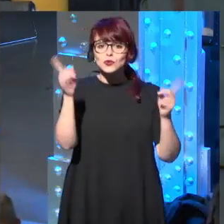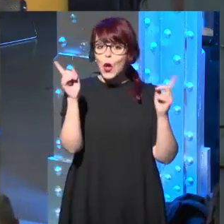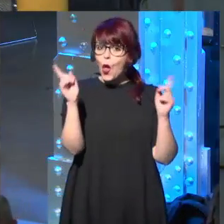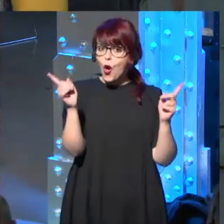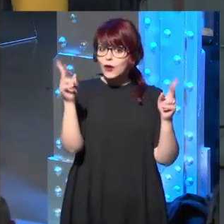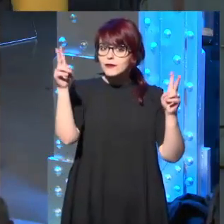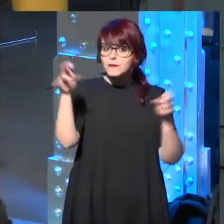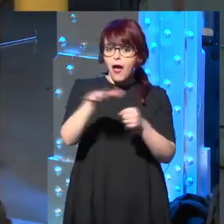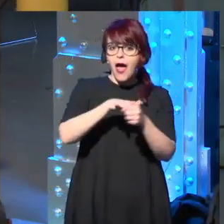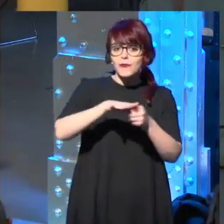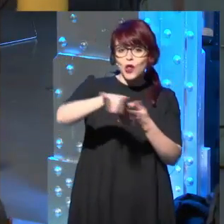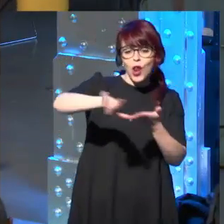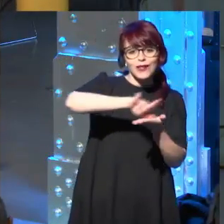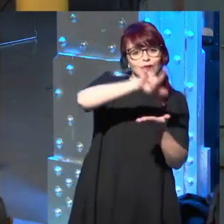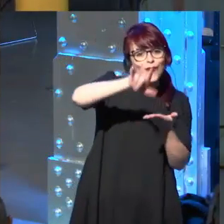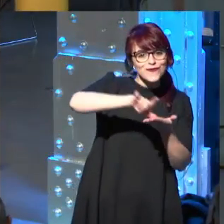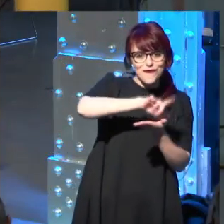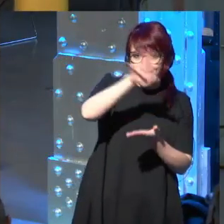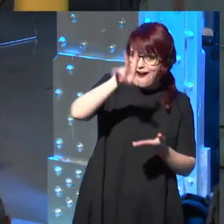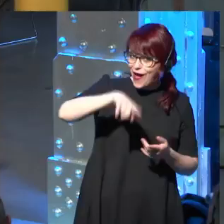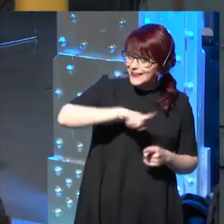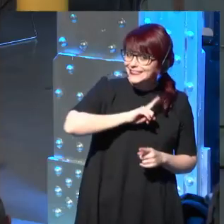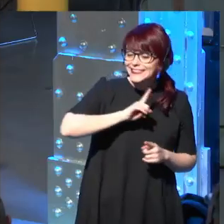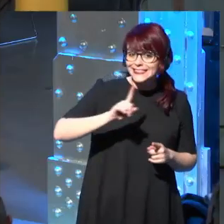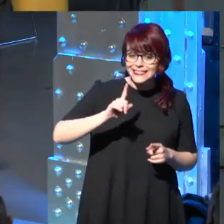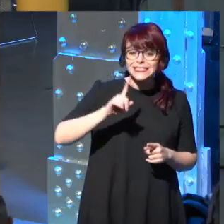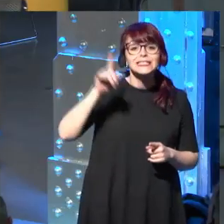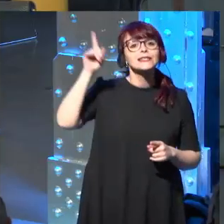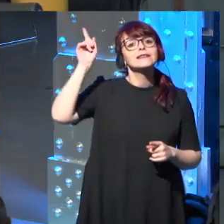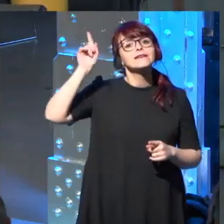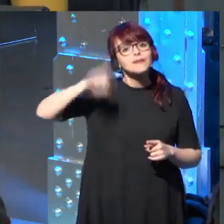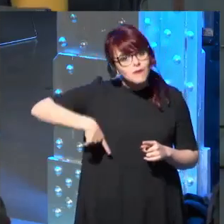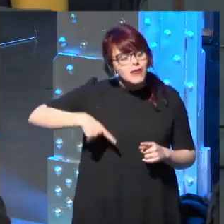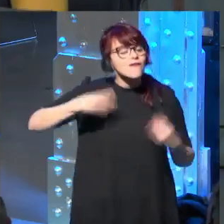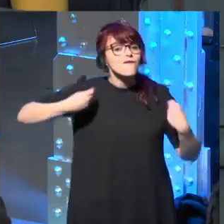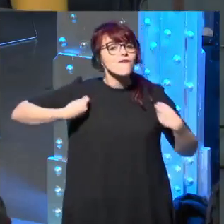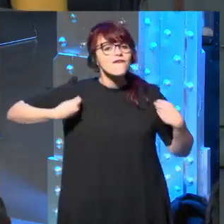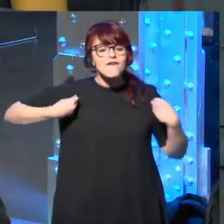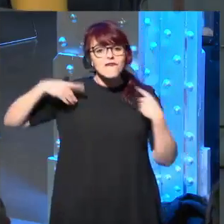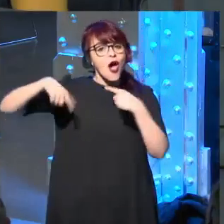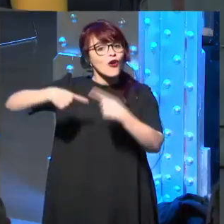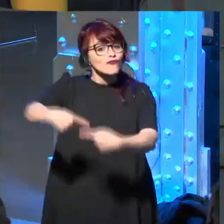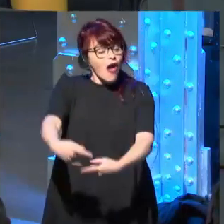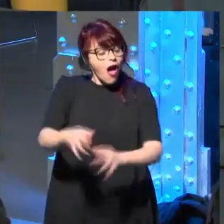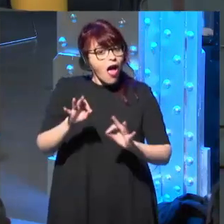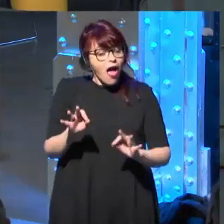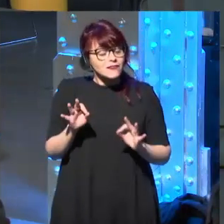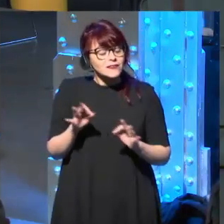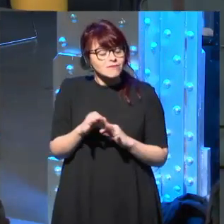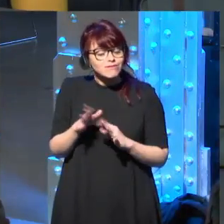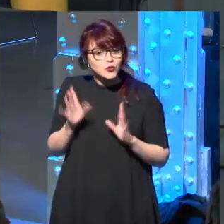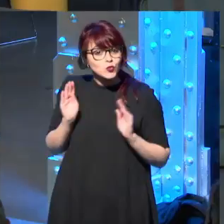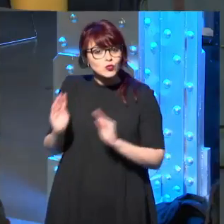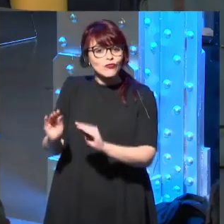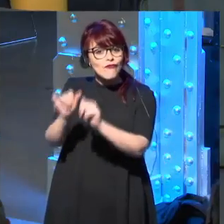And it is not just in literature, but it is also in his day-to-day. There